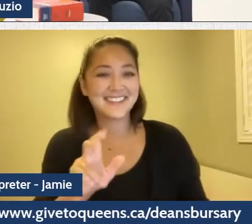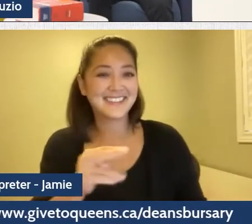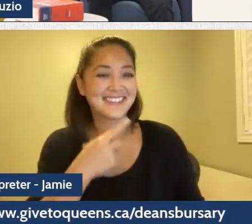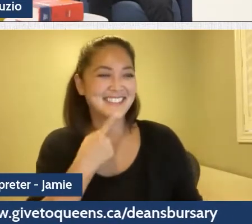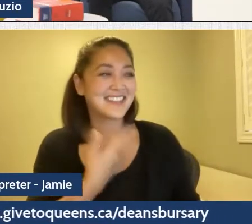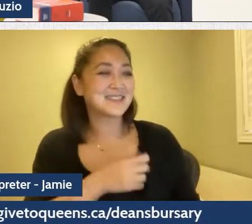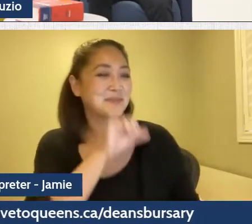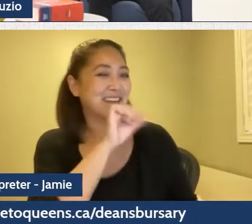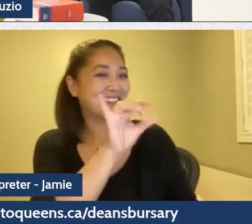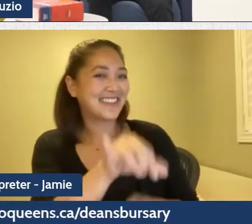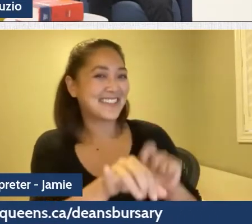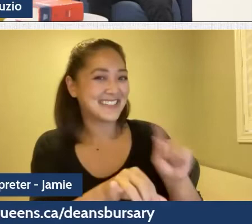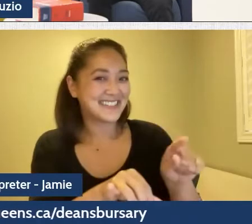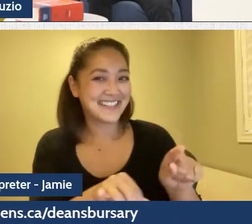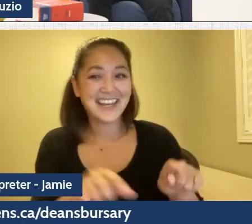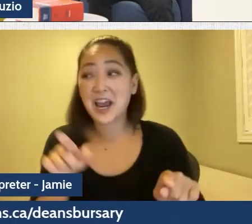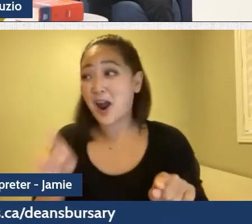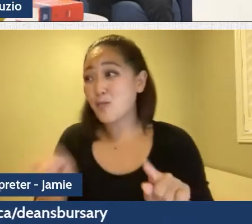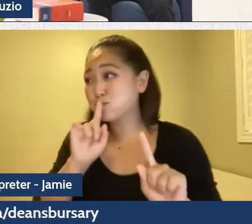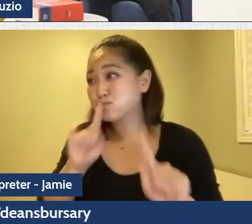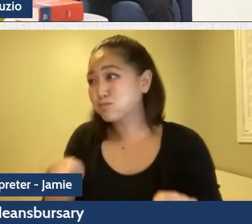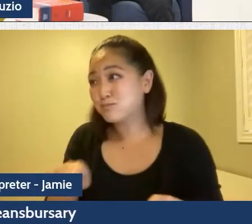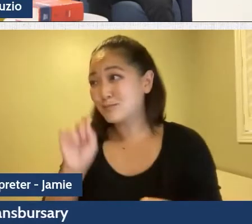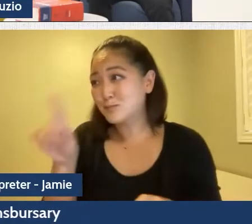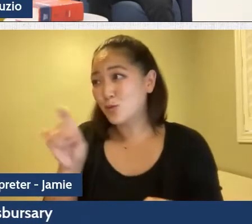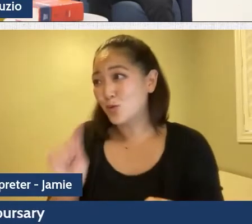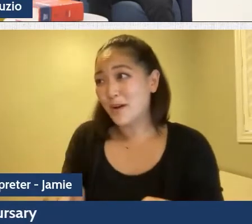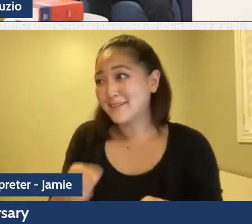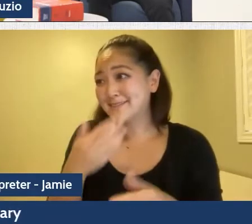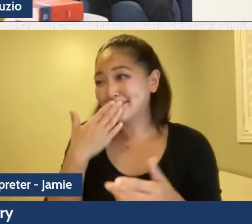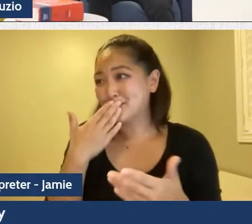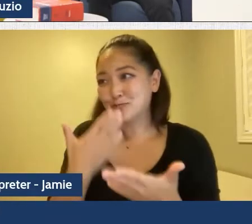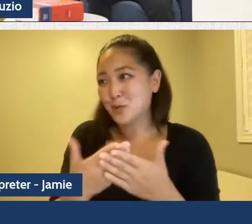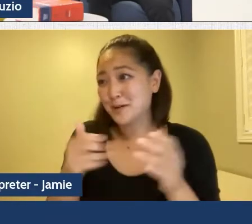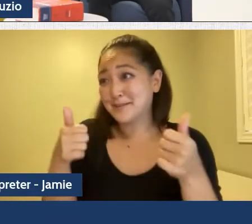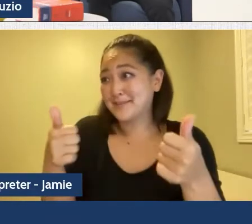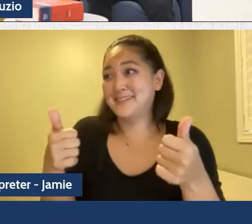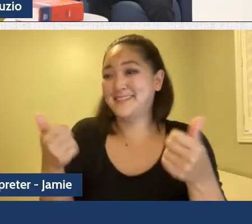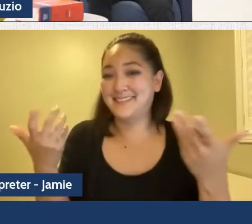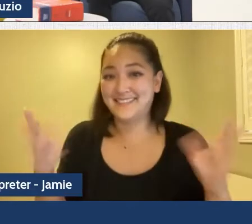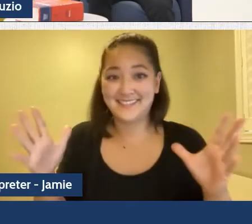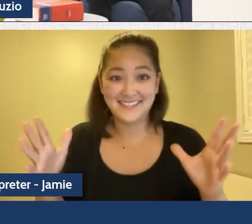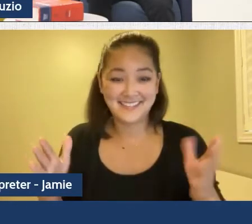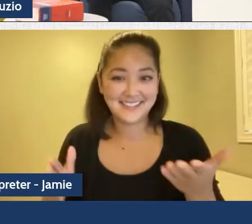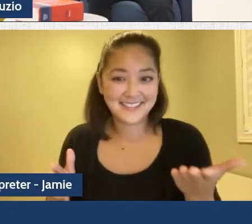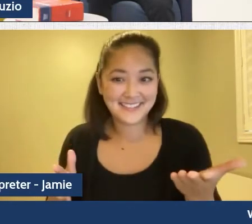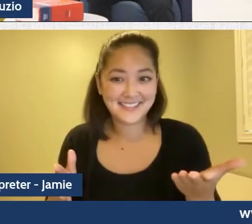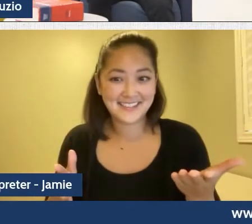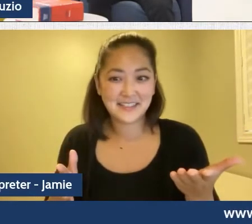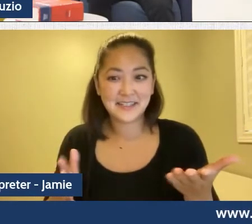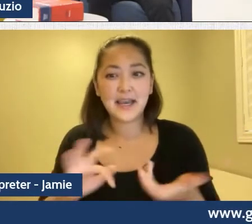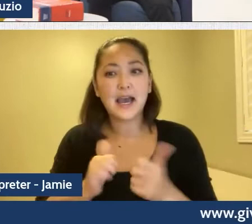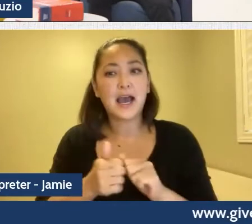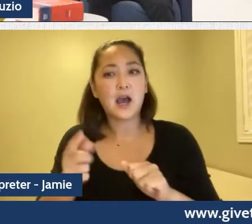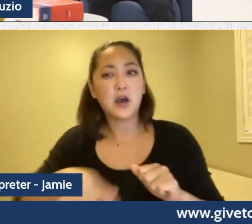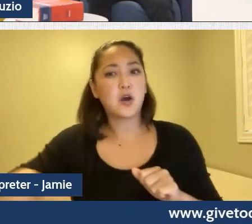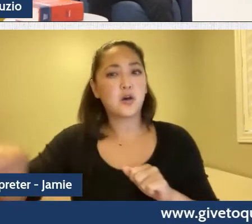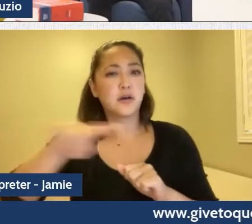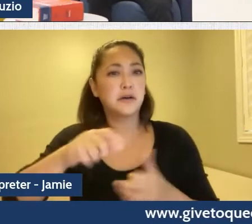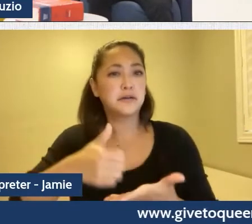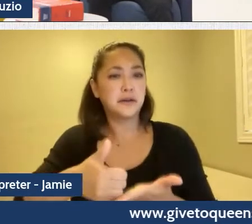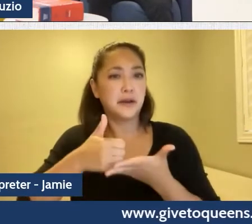Kaz, you answered the question really well. how can you help? There's so many